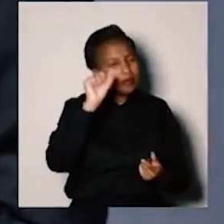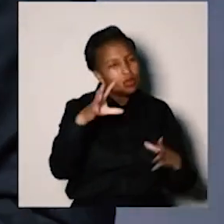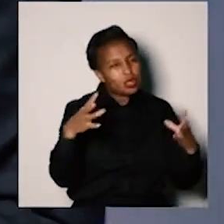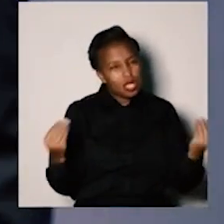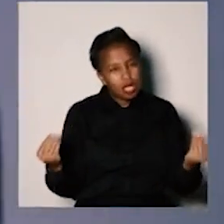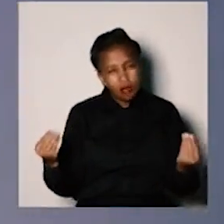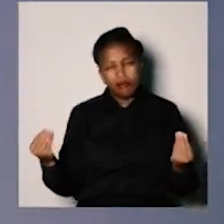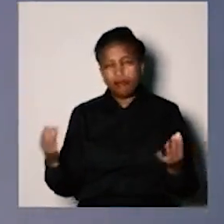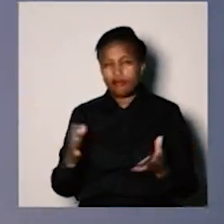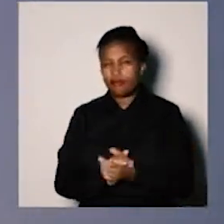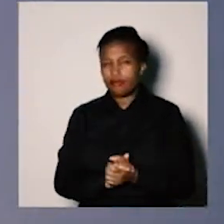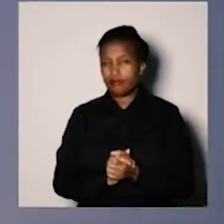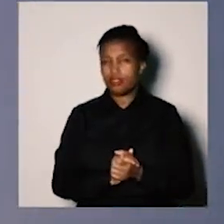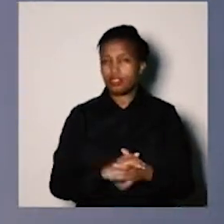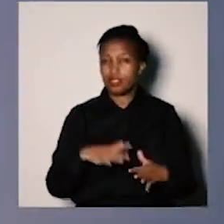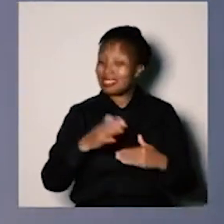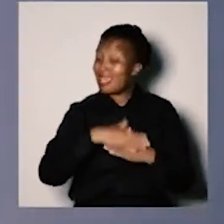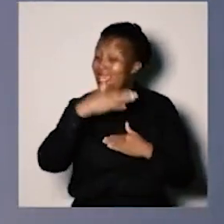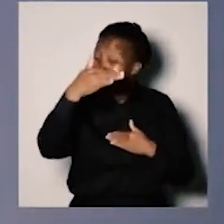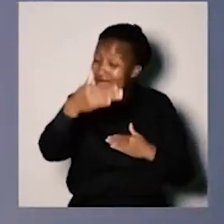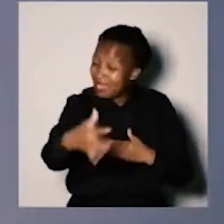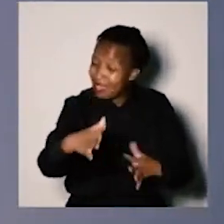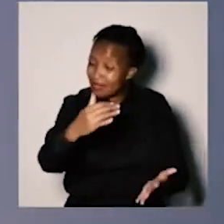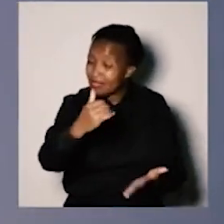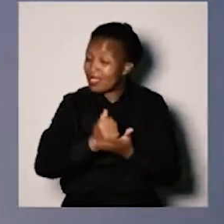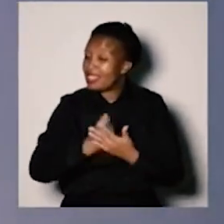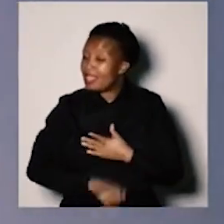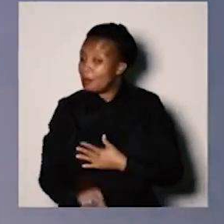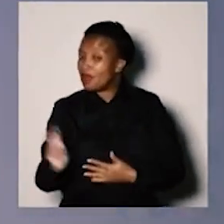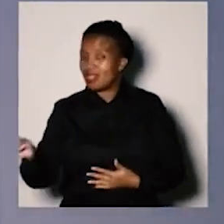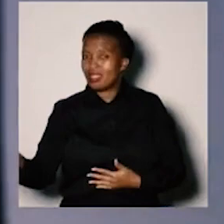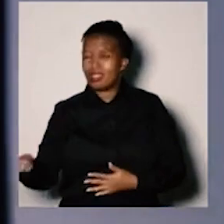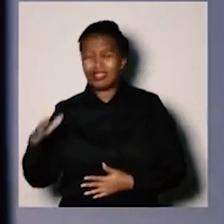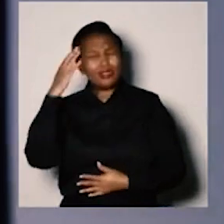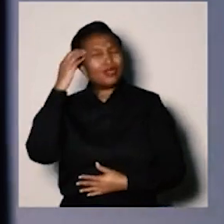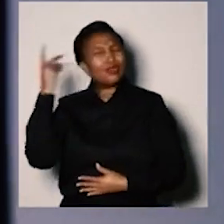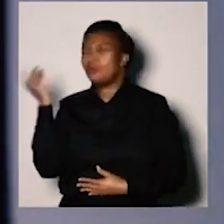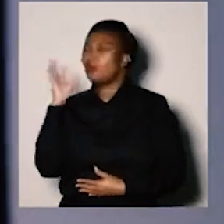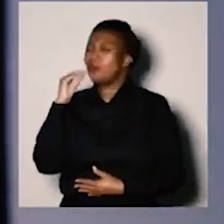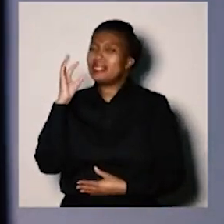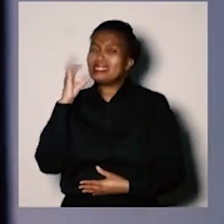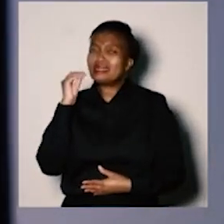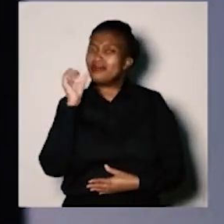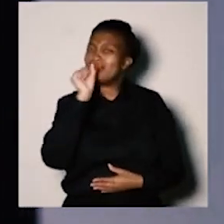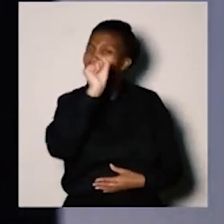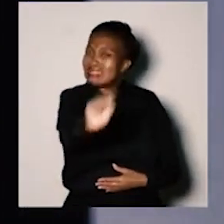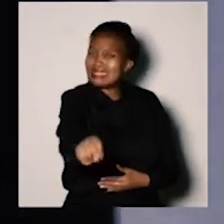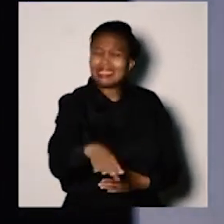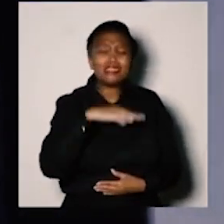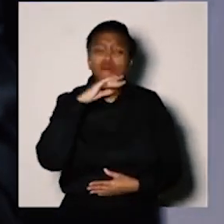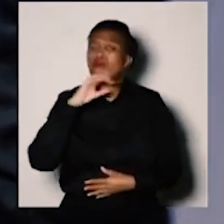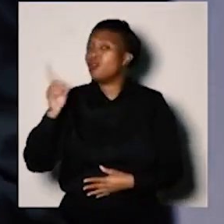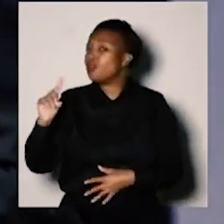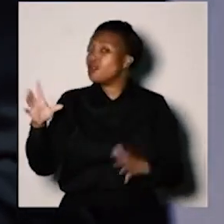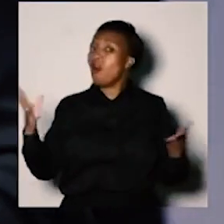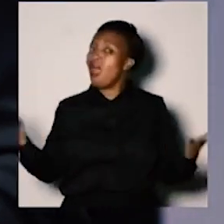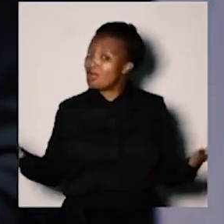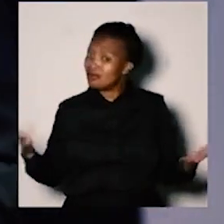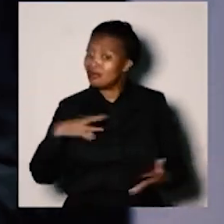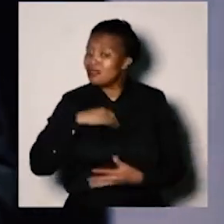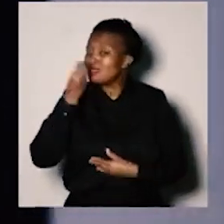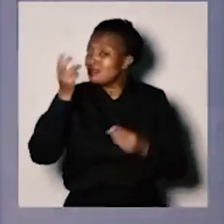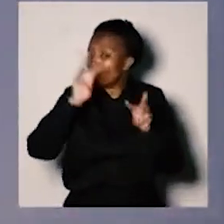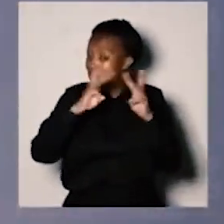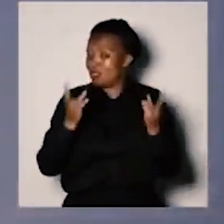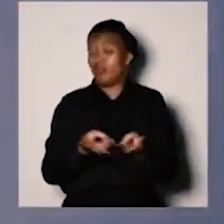them. Because after they're saved, if you don't follow them up, they don't know what happened to them. I'm telling you, they don't know what happened to them.